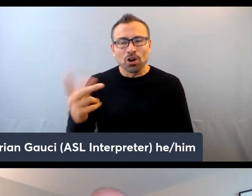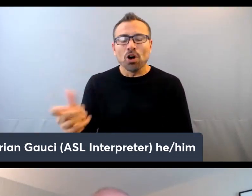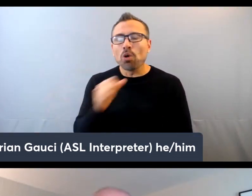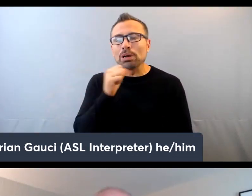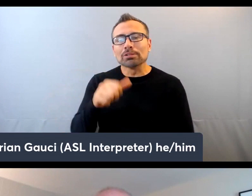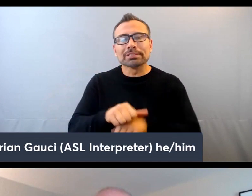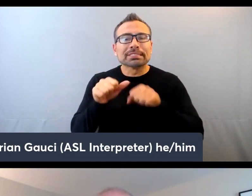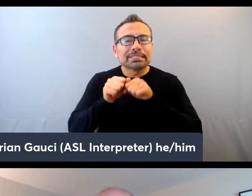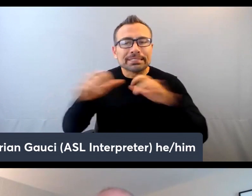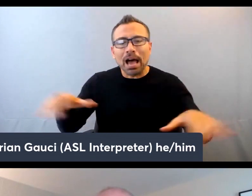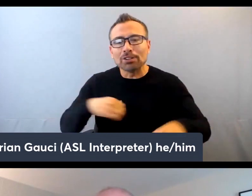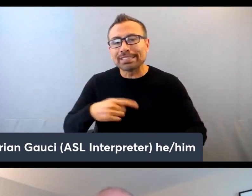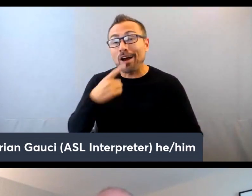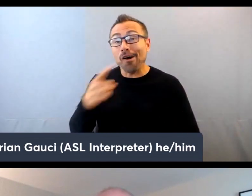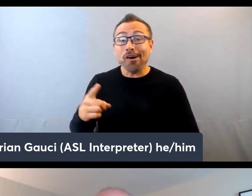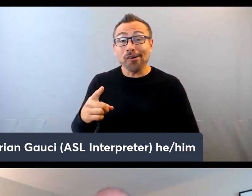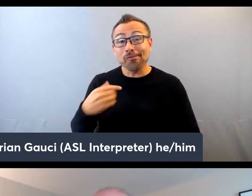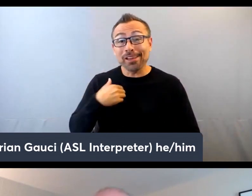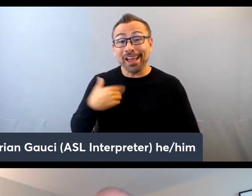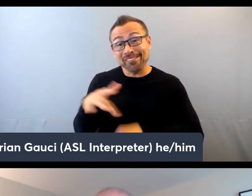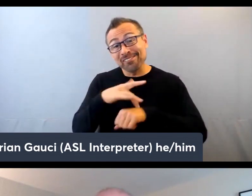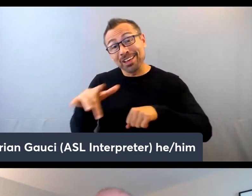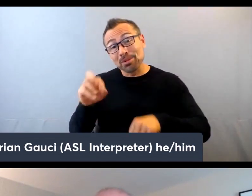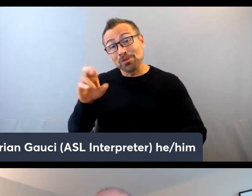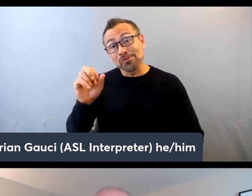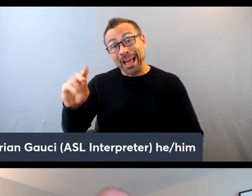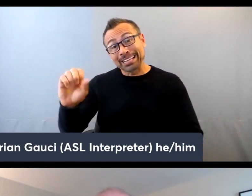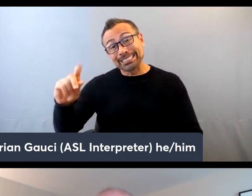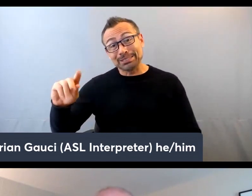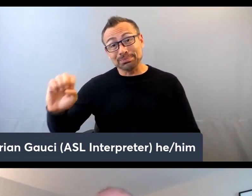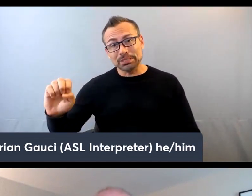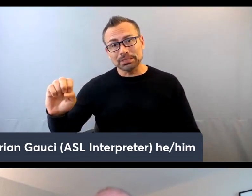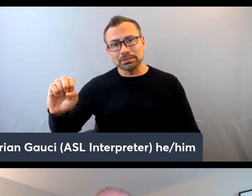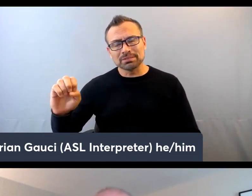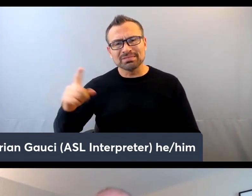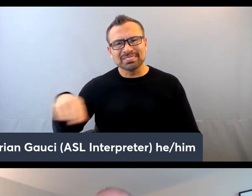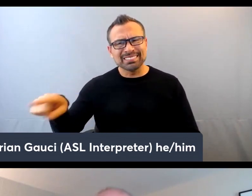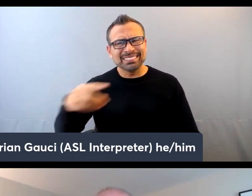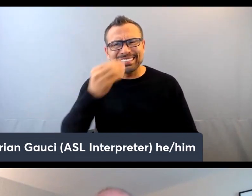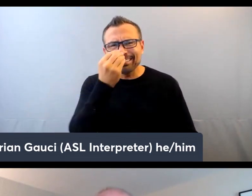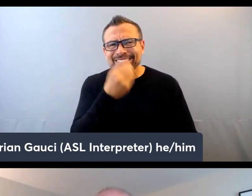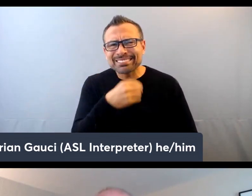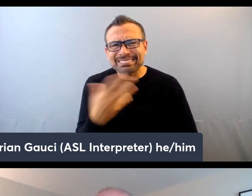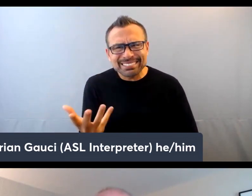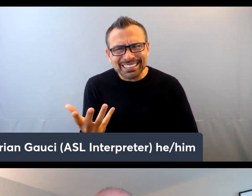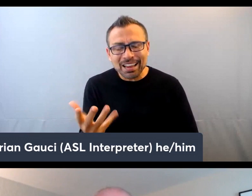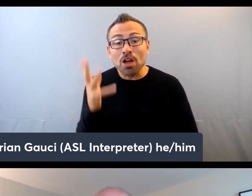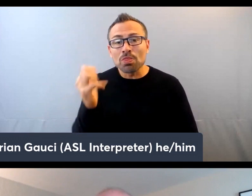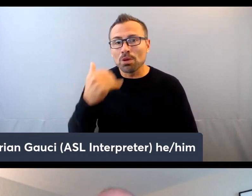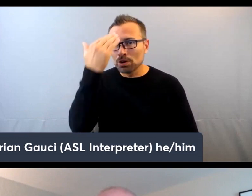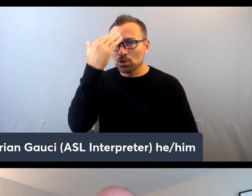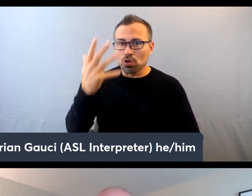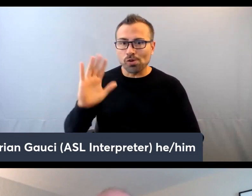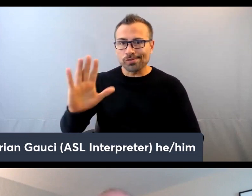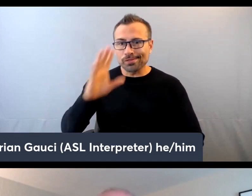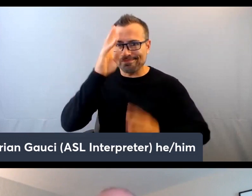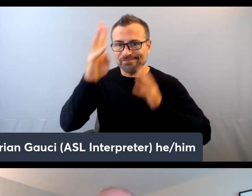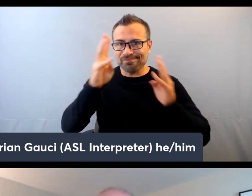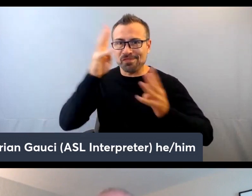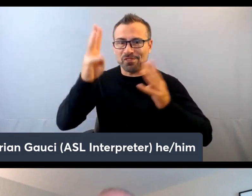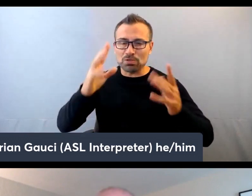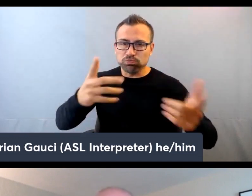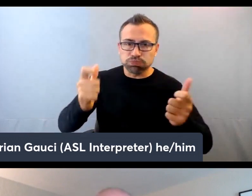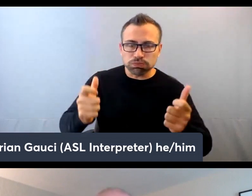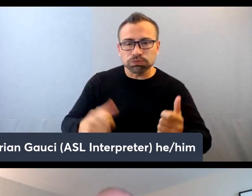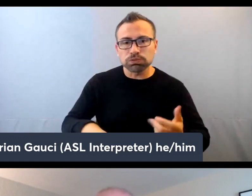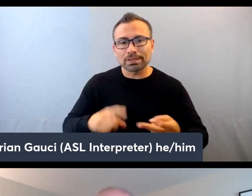right? Like, no, like your customers don't care. Your customers care about the pace of your innovation, how quickly you're getting features out, all of that